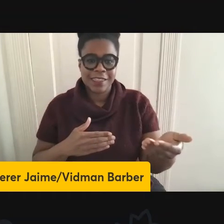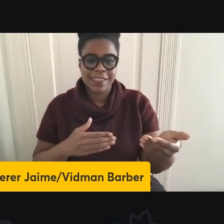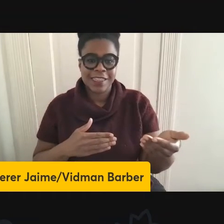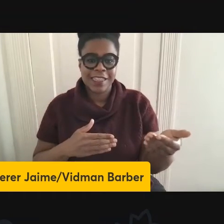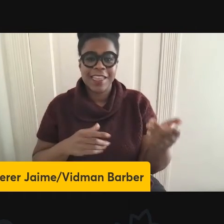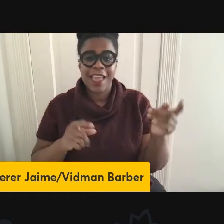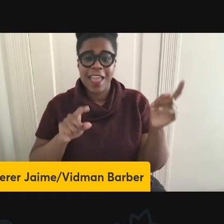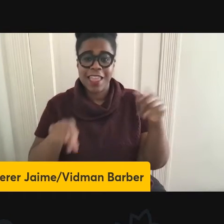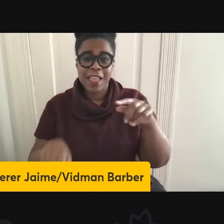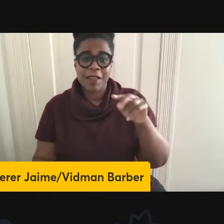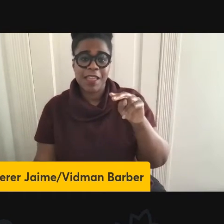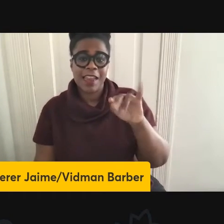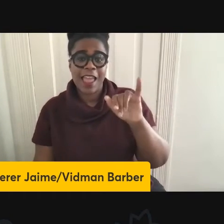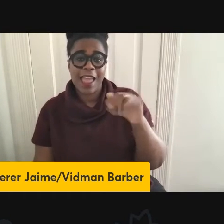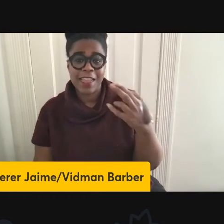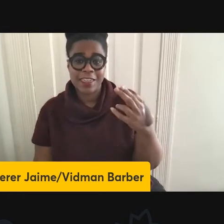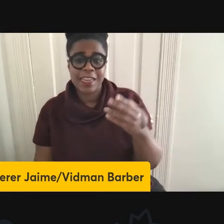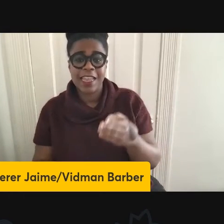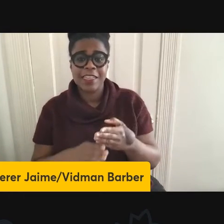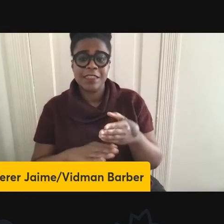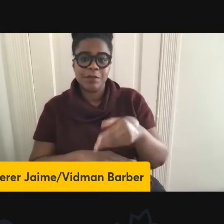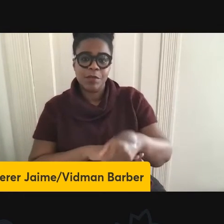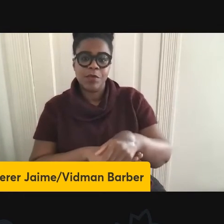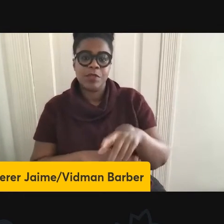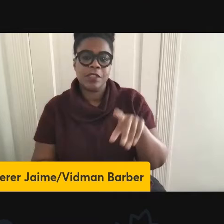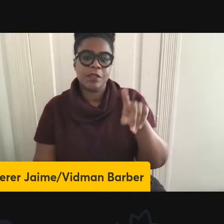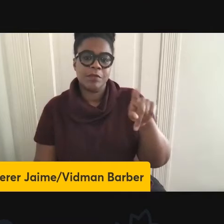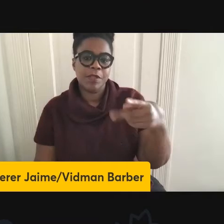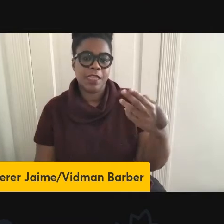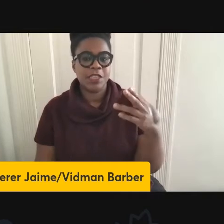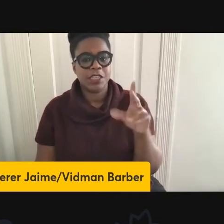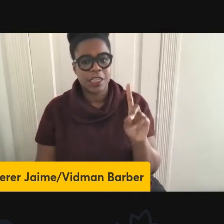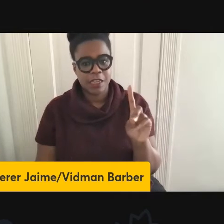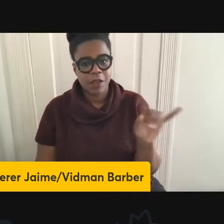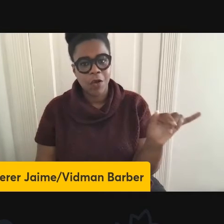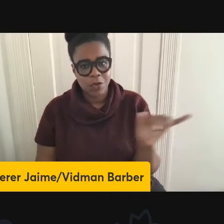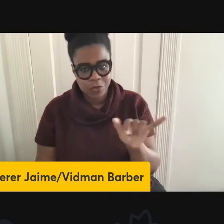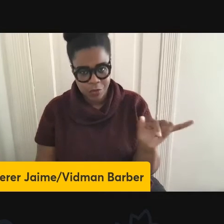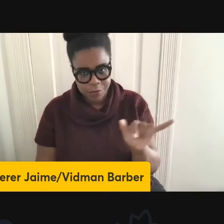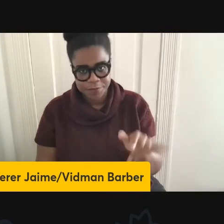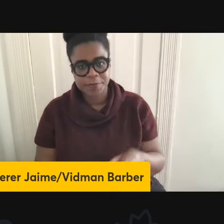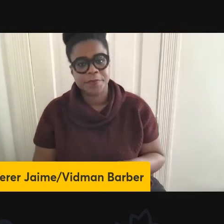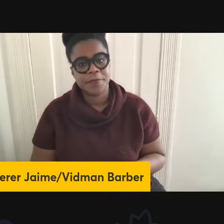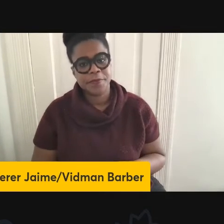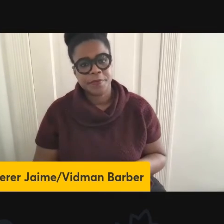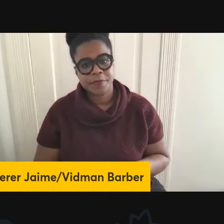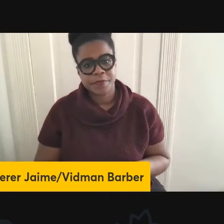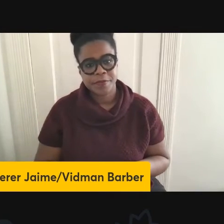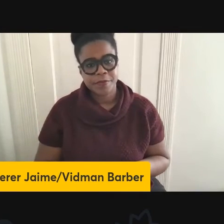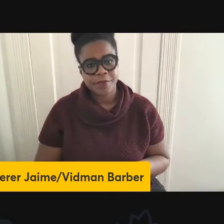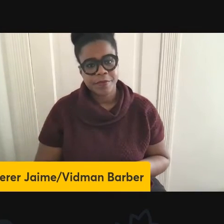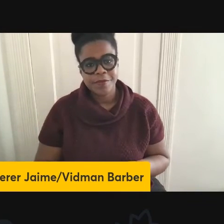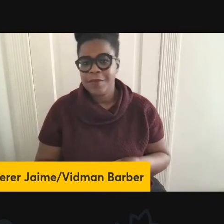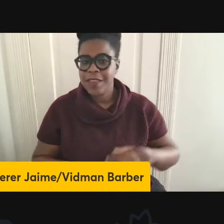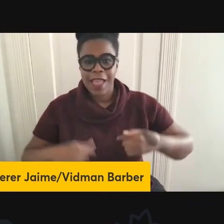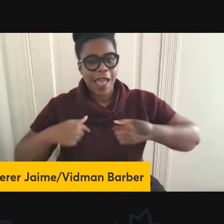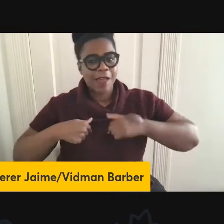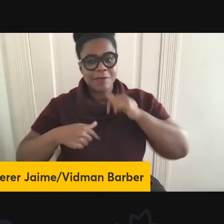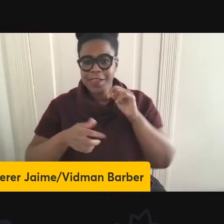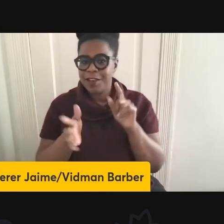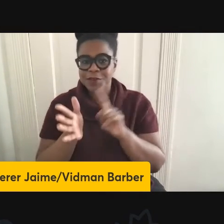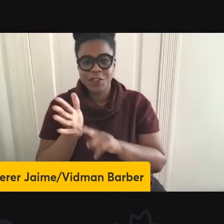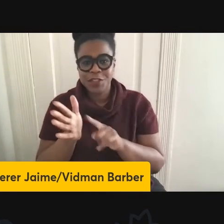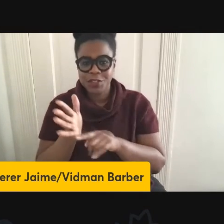the NIH as a postdoc as well. So I am currently not a researcher.